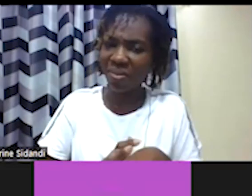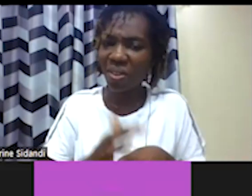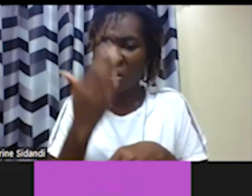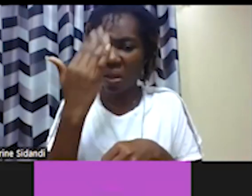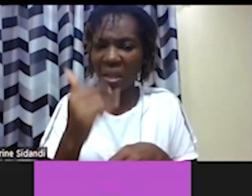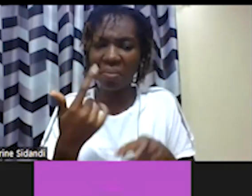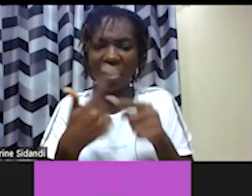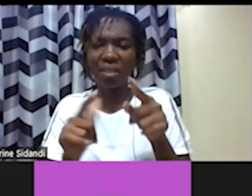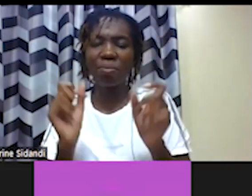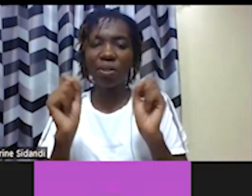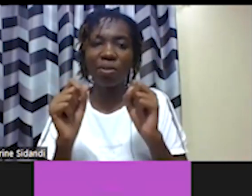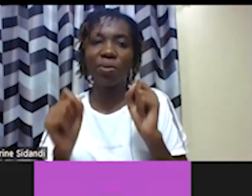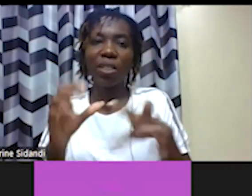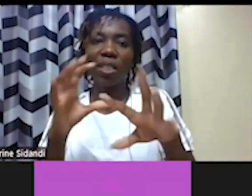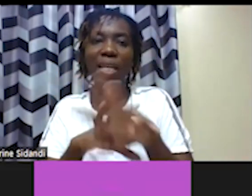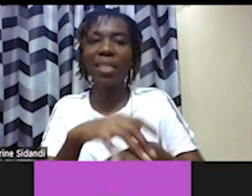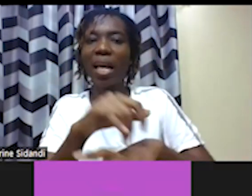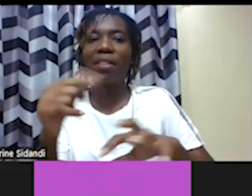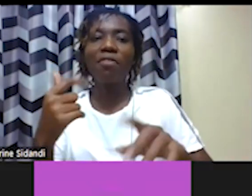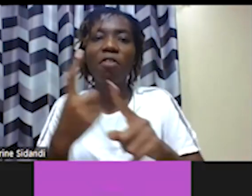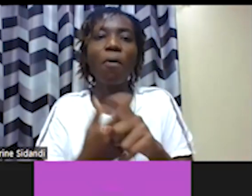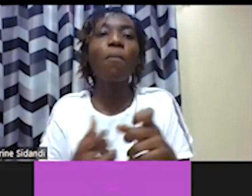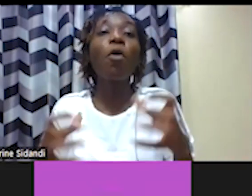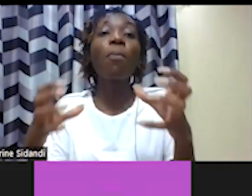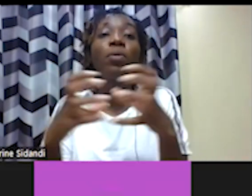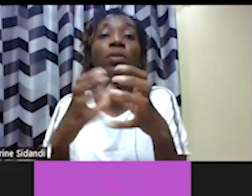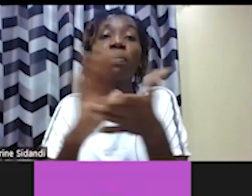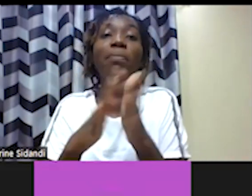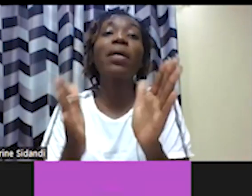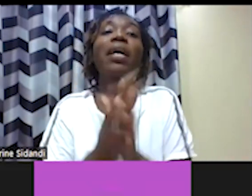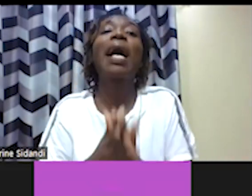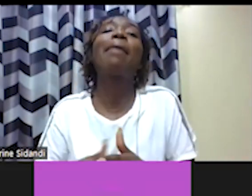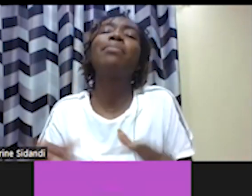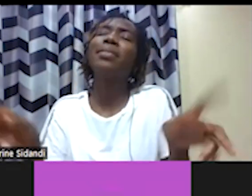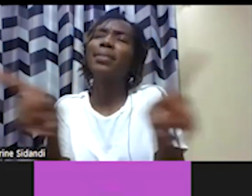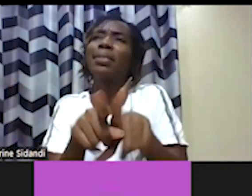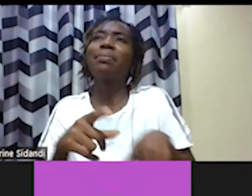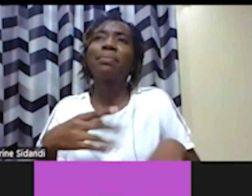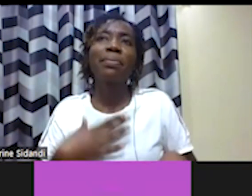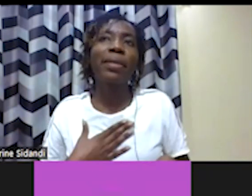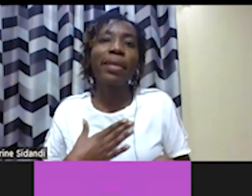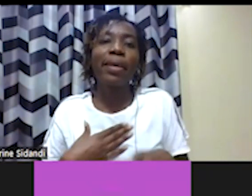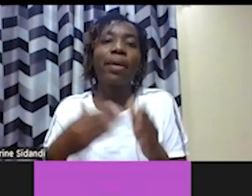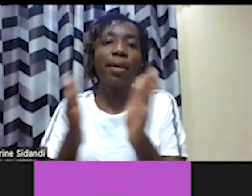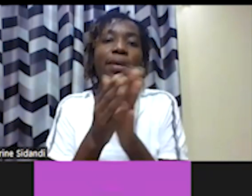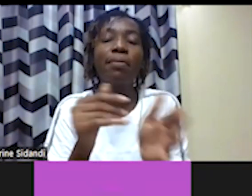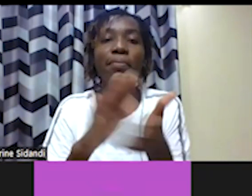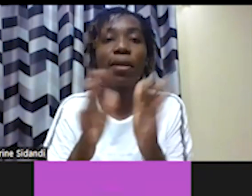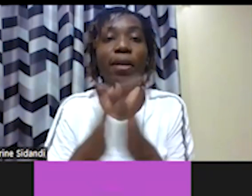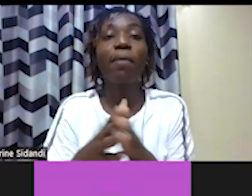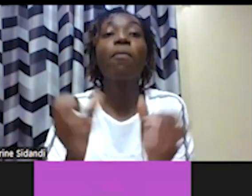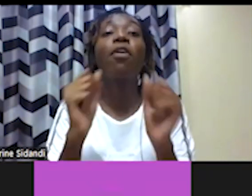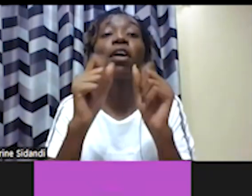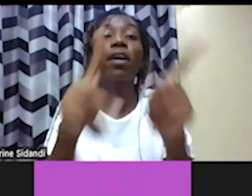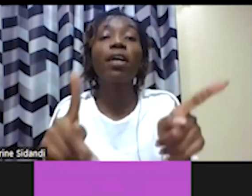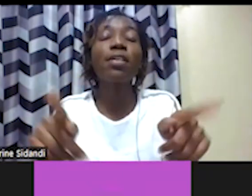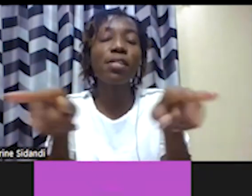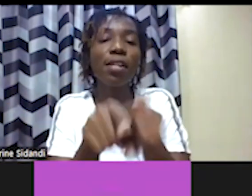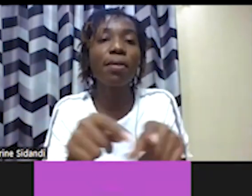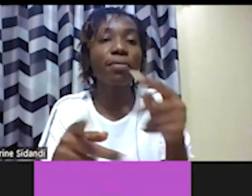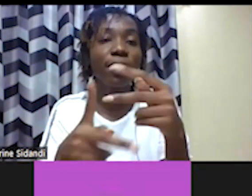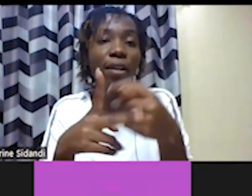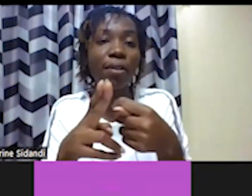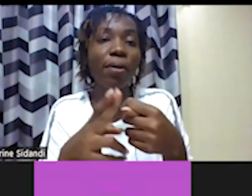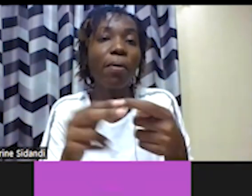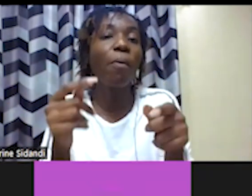I can get others from my community to be part of me, so that it is okay to be uncircumcised while you have